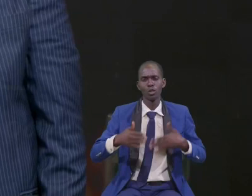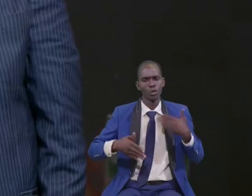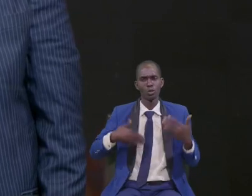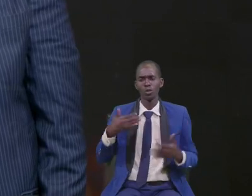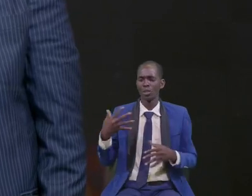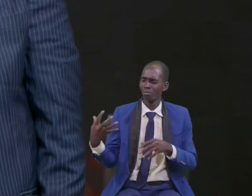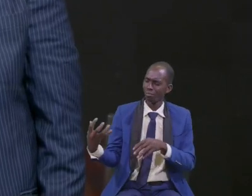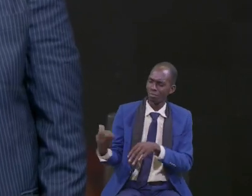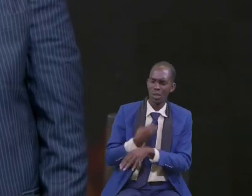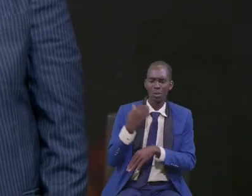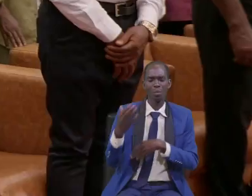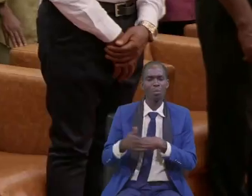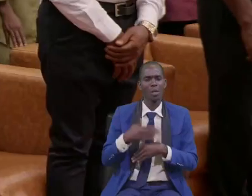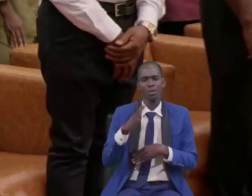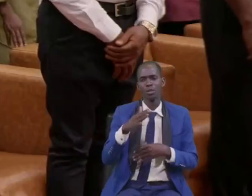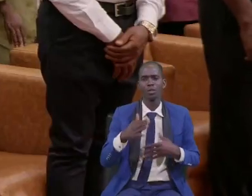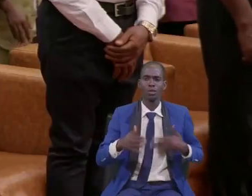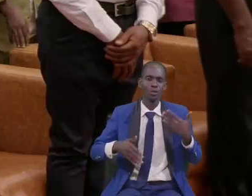Joy,